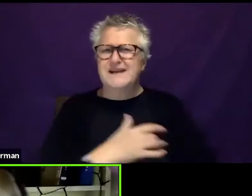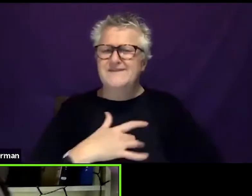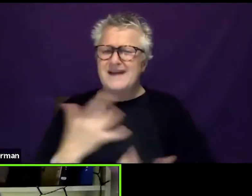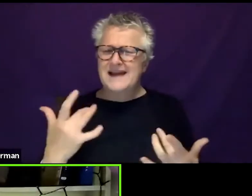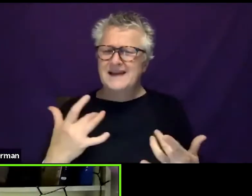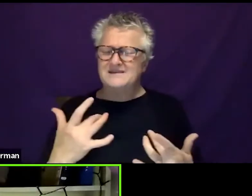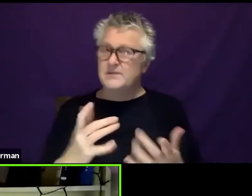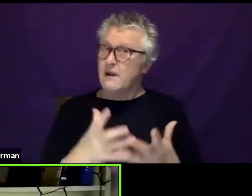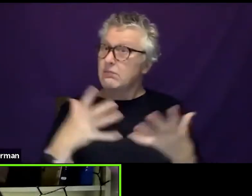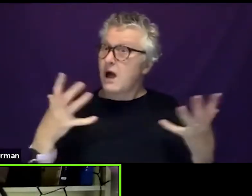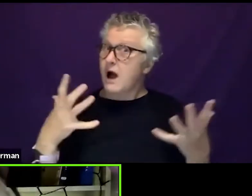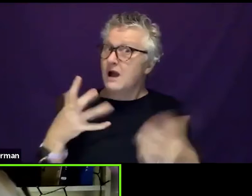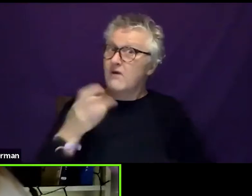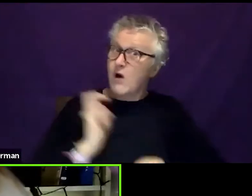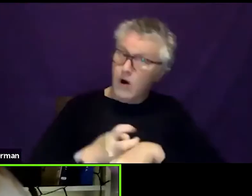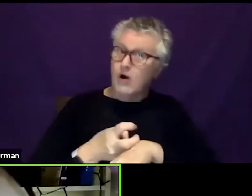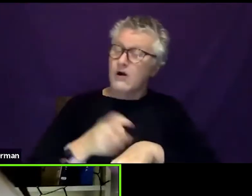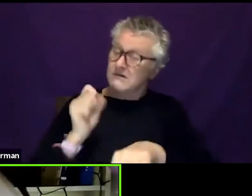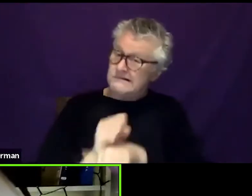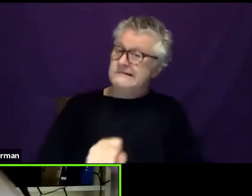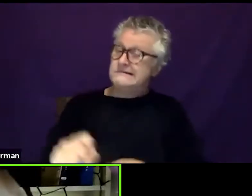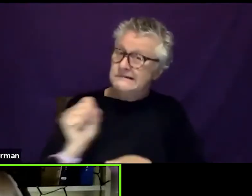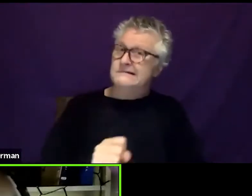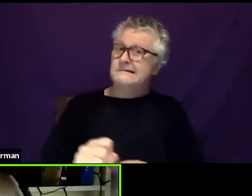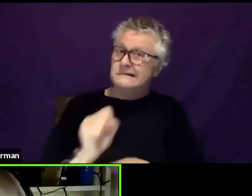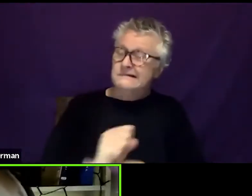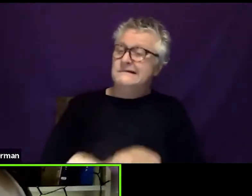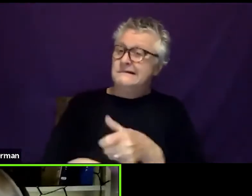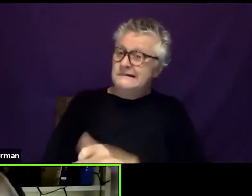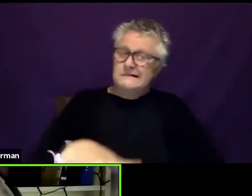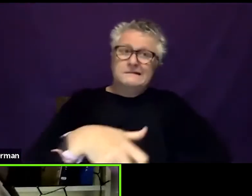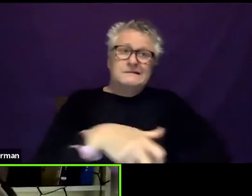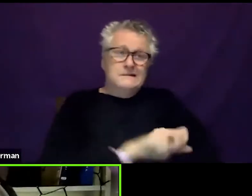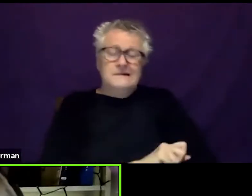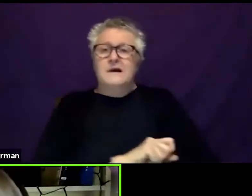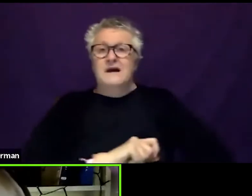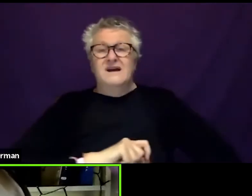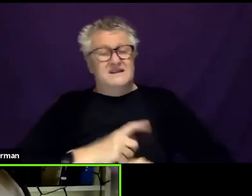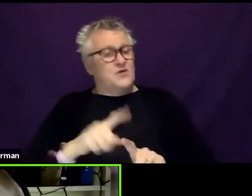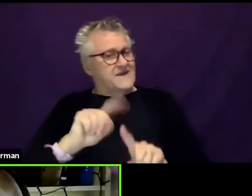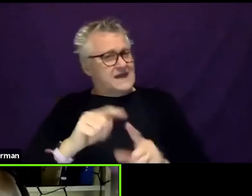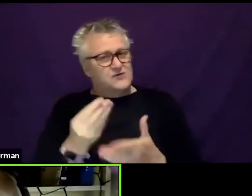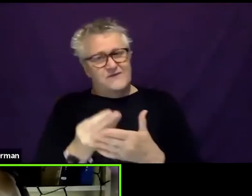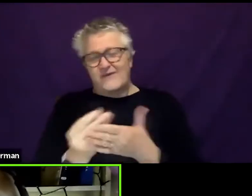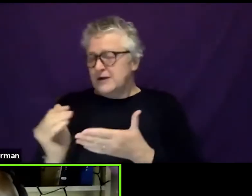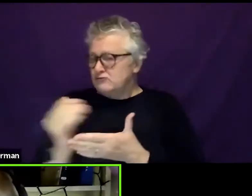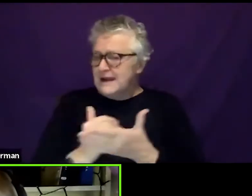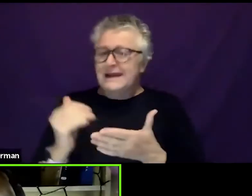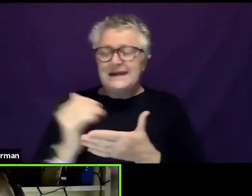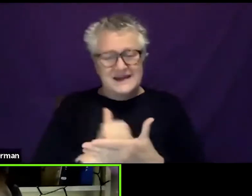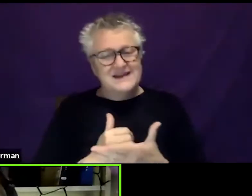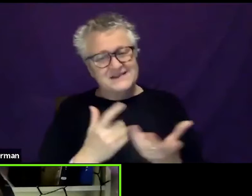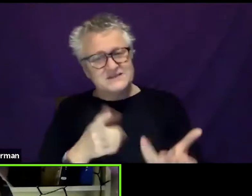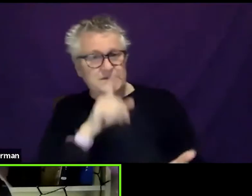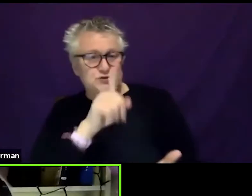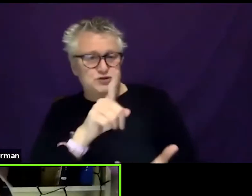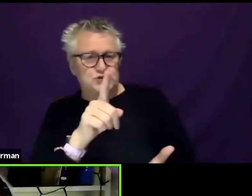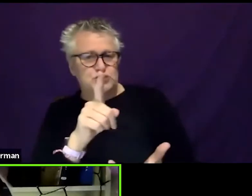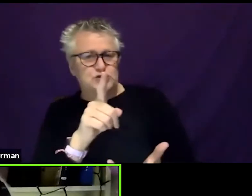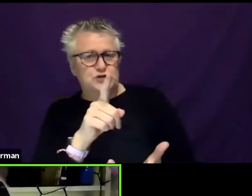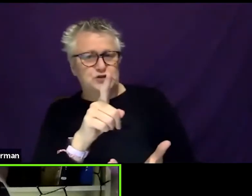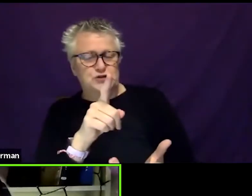had to fundraise, just like I'm sure you have, for, you know, access, to make sure people can access the event. Right. And